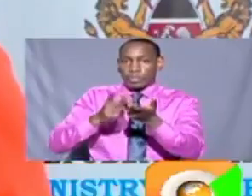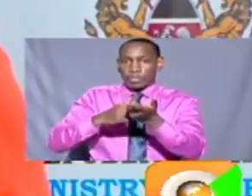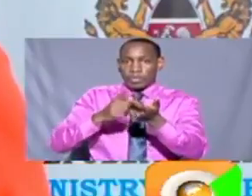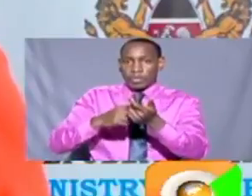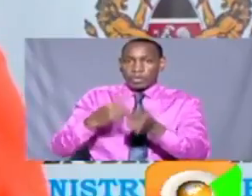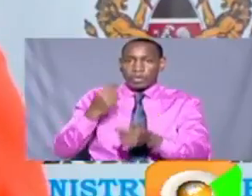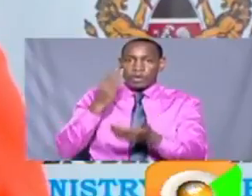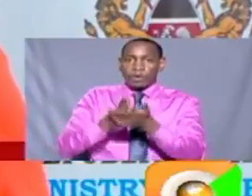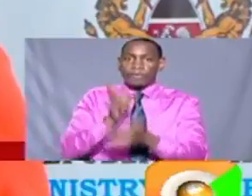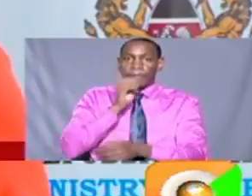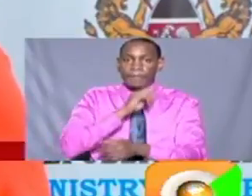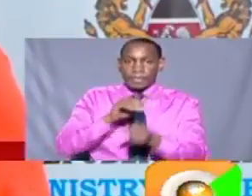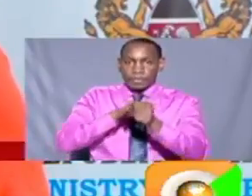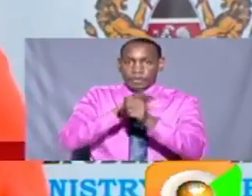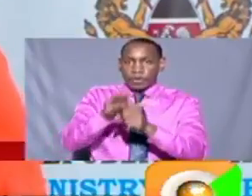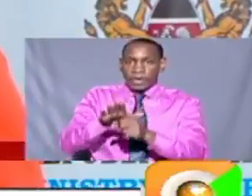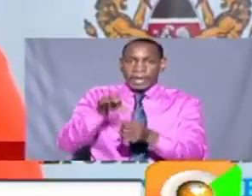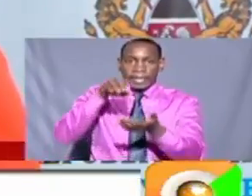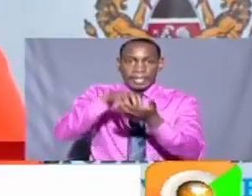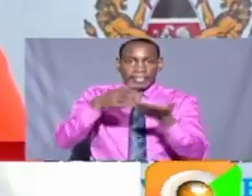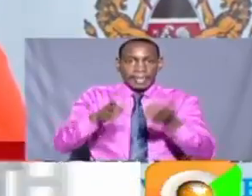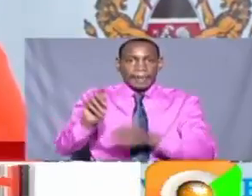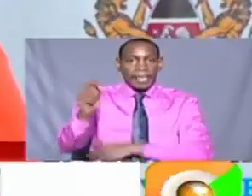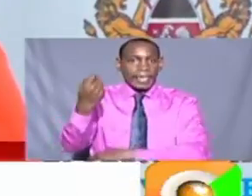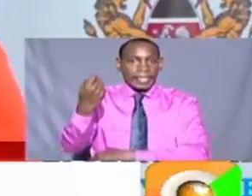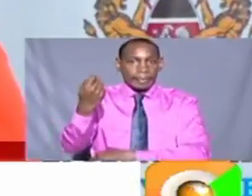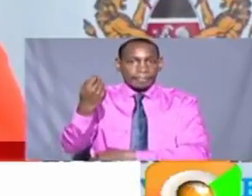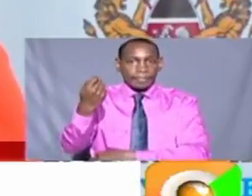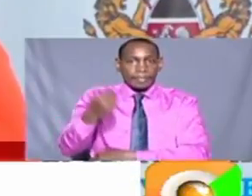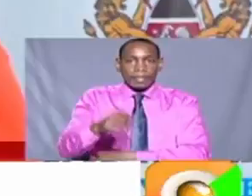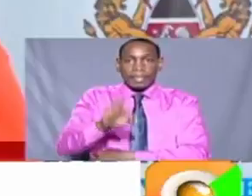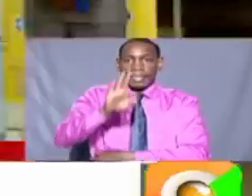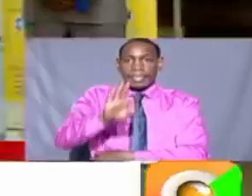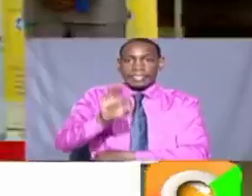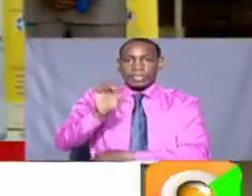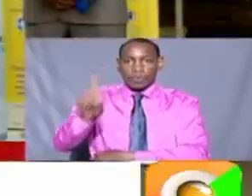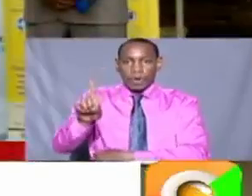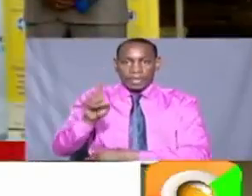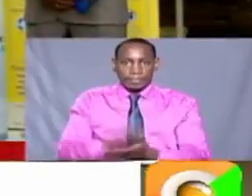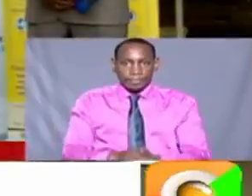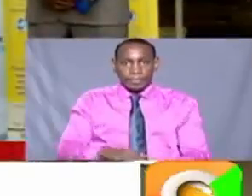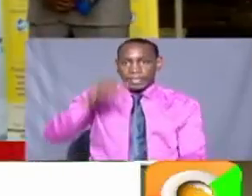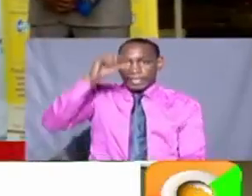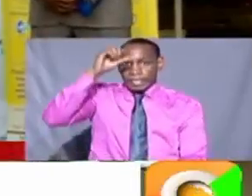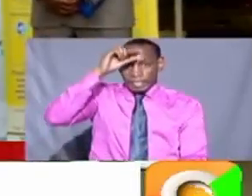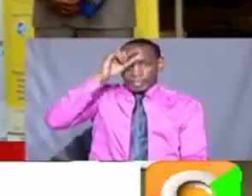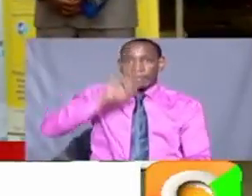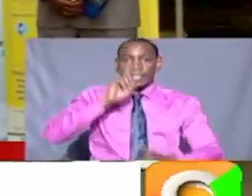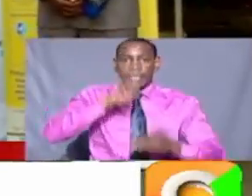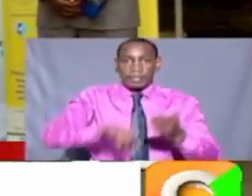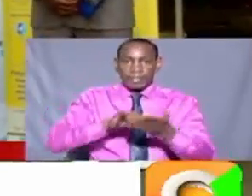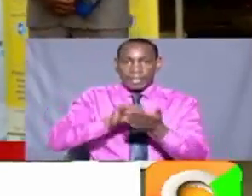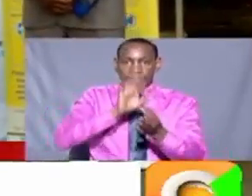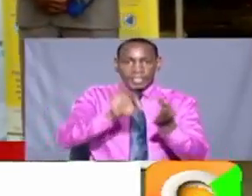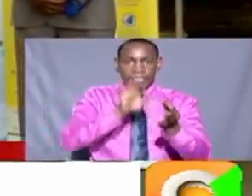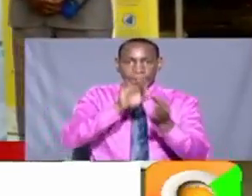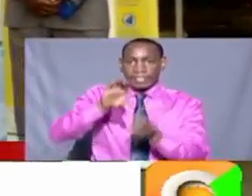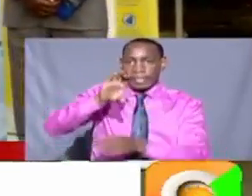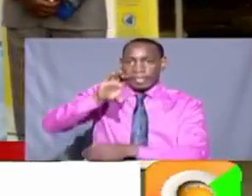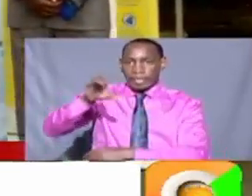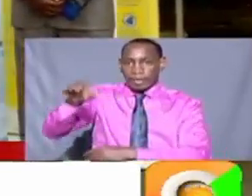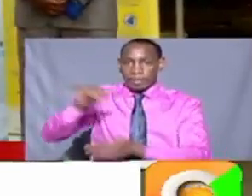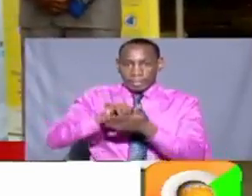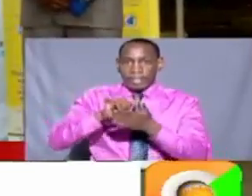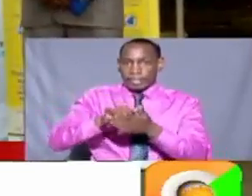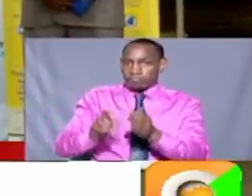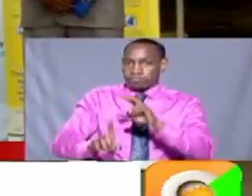of confirmed COVID-19 cases in Kenya to 31. The government signaling that particular counties were